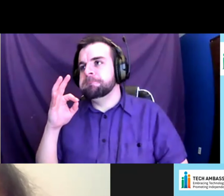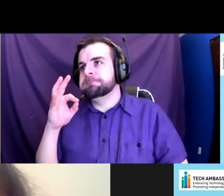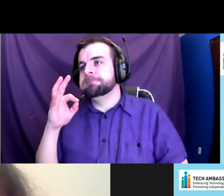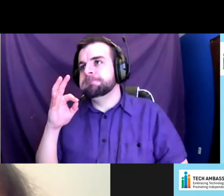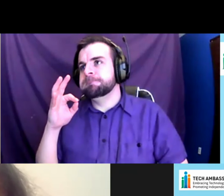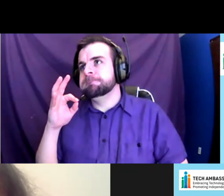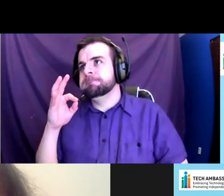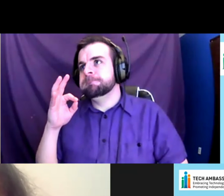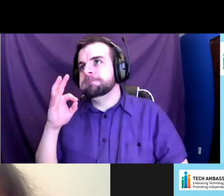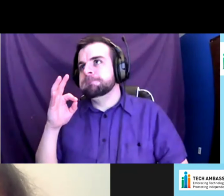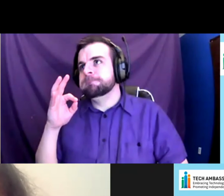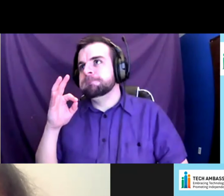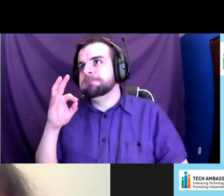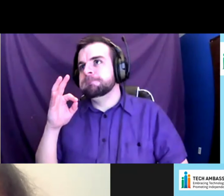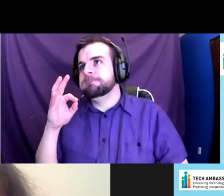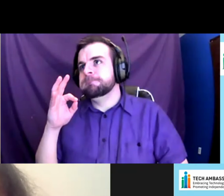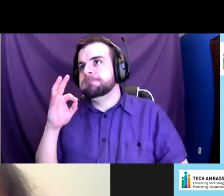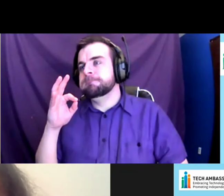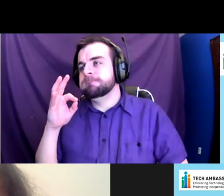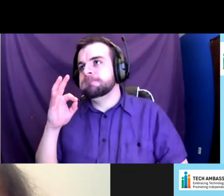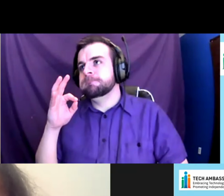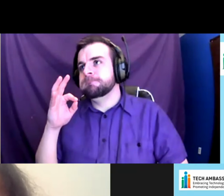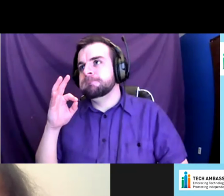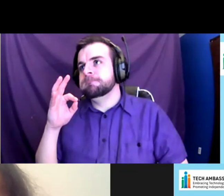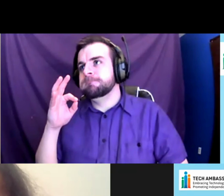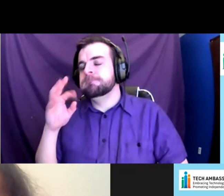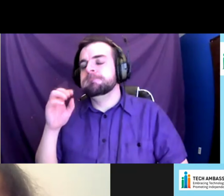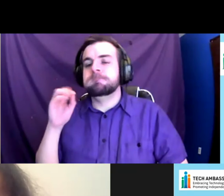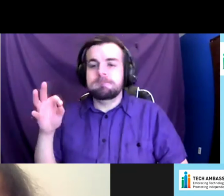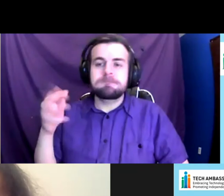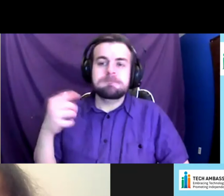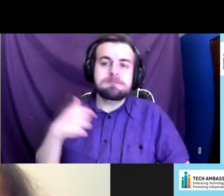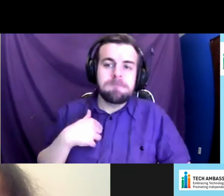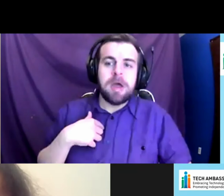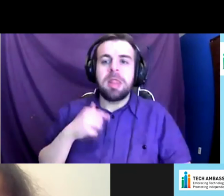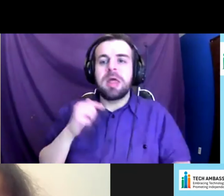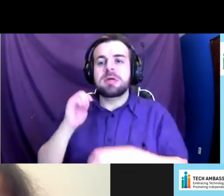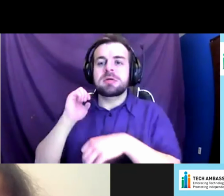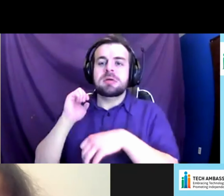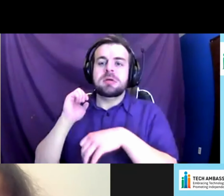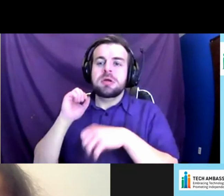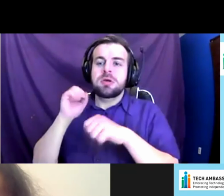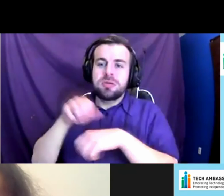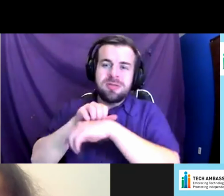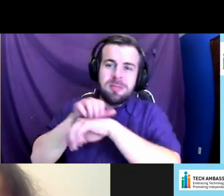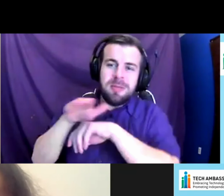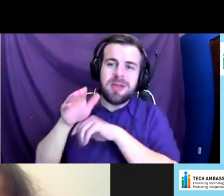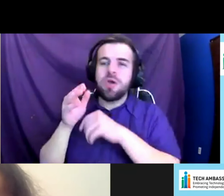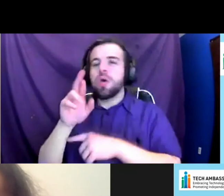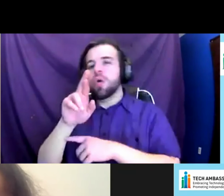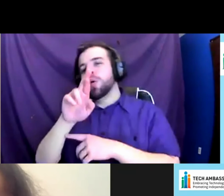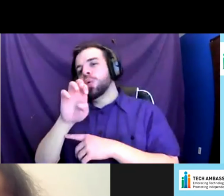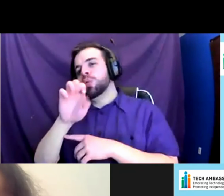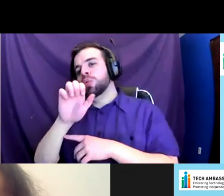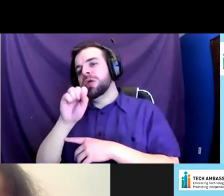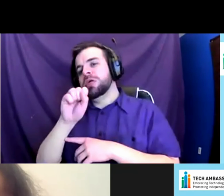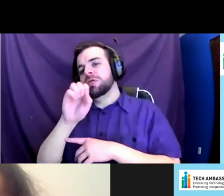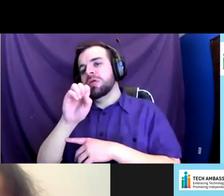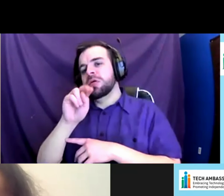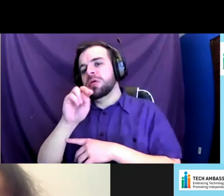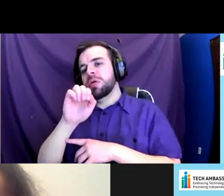would put like a reasonable accommodation for the